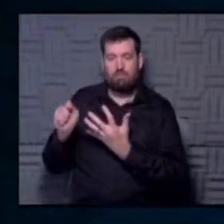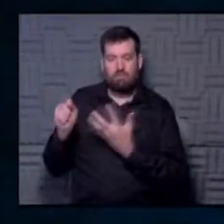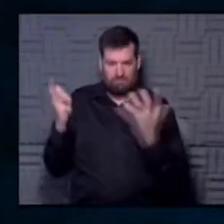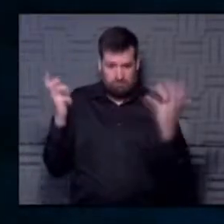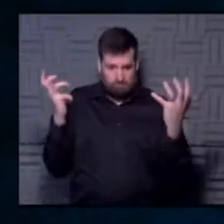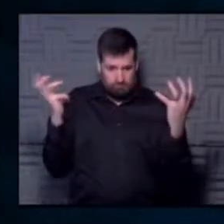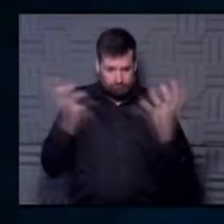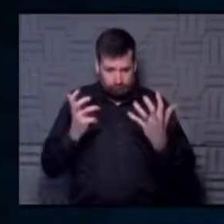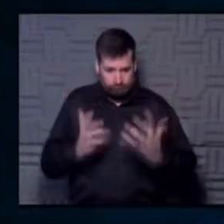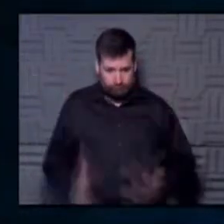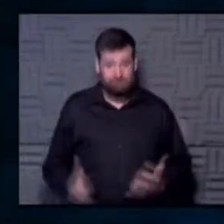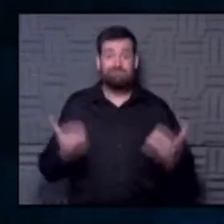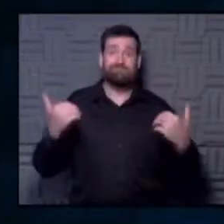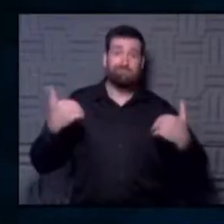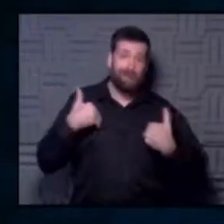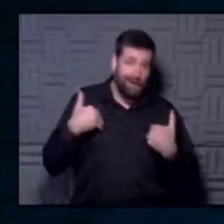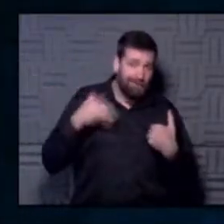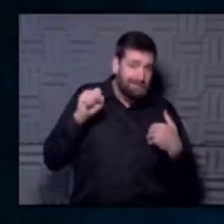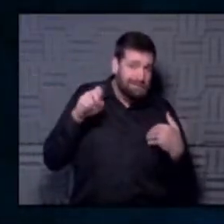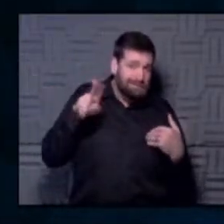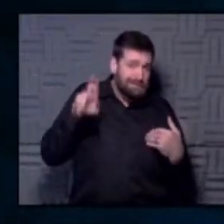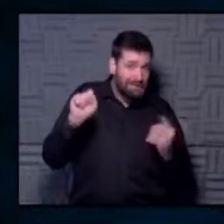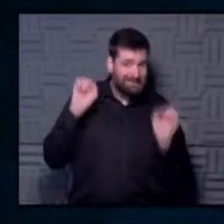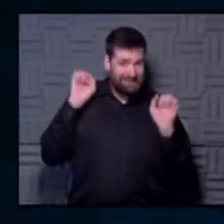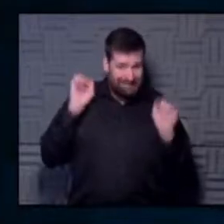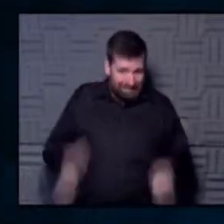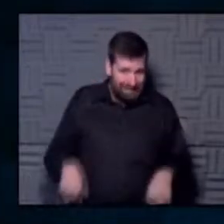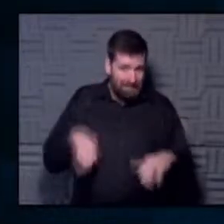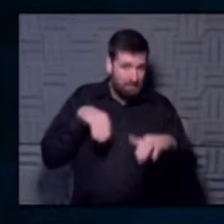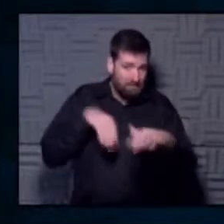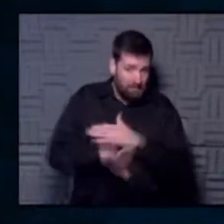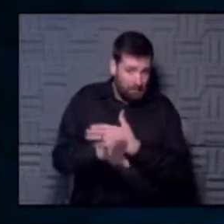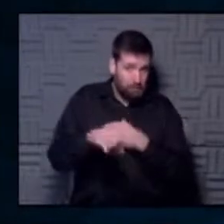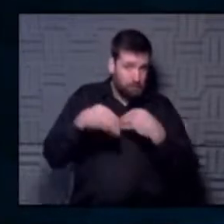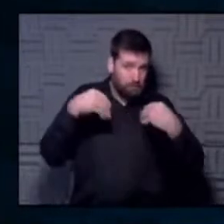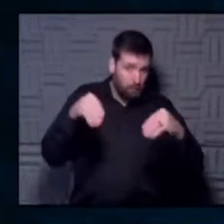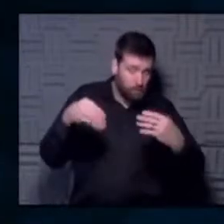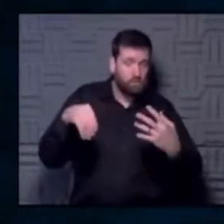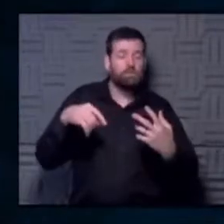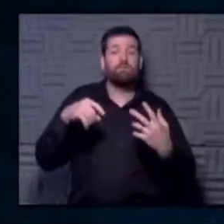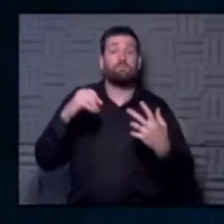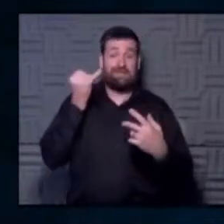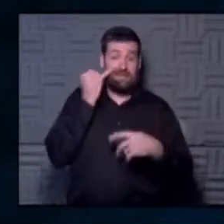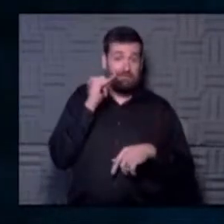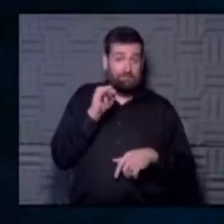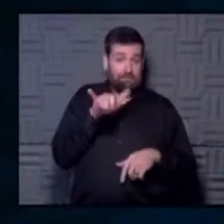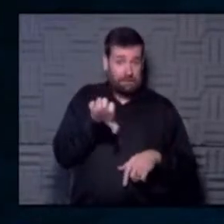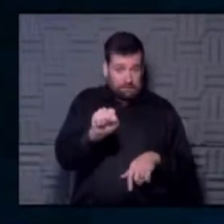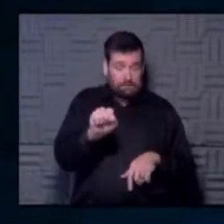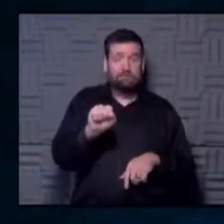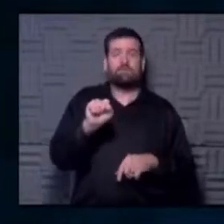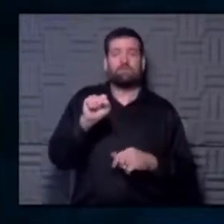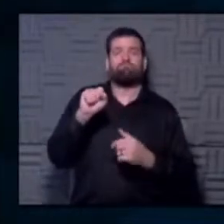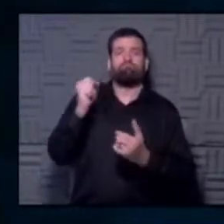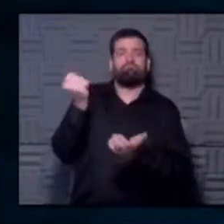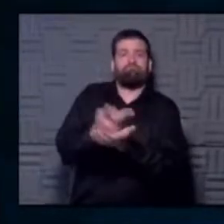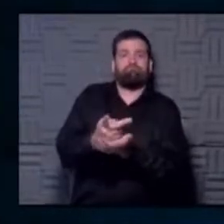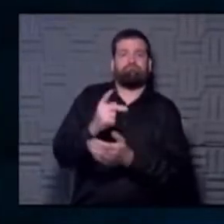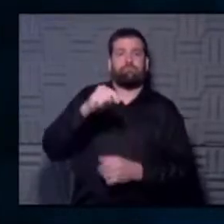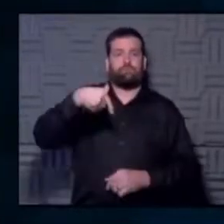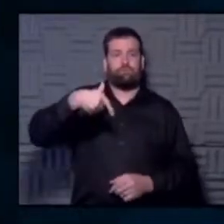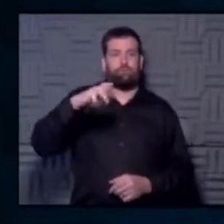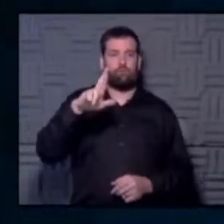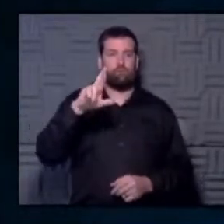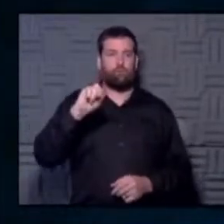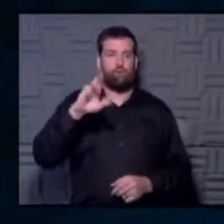and says, do you have a health status that will allow you to get into the store? And then produces a QR code that you can use. So a CD pass